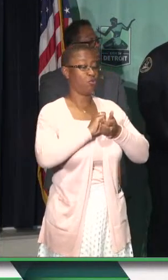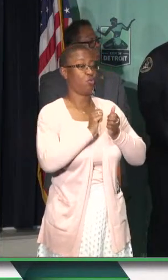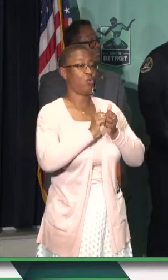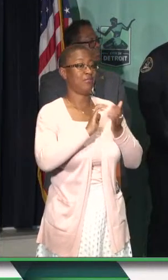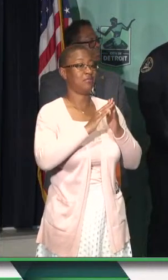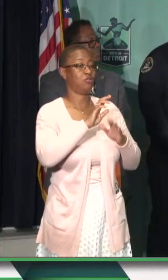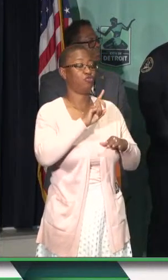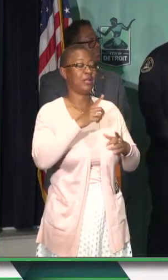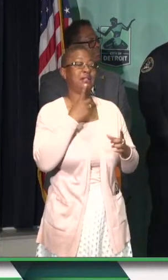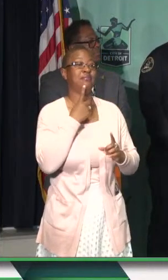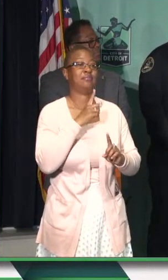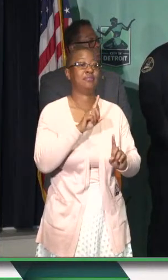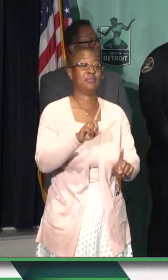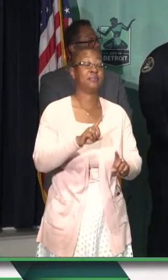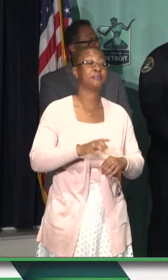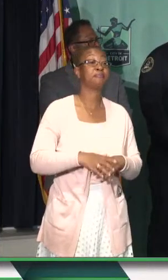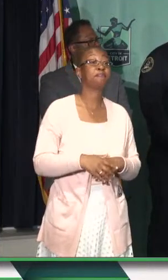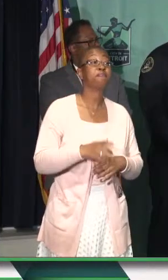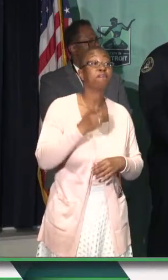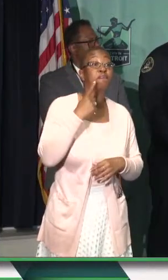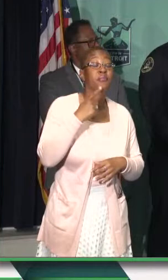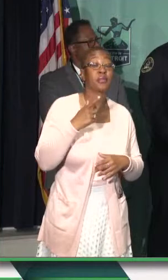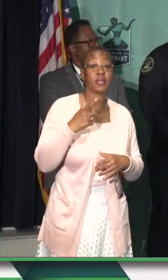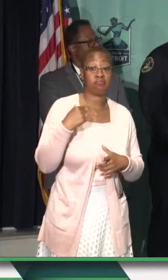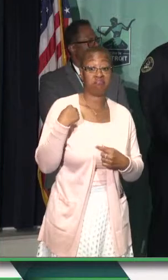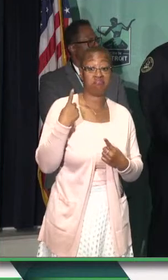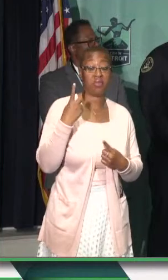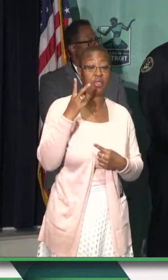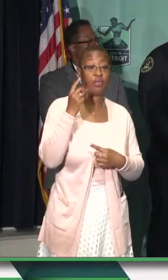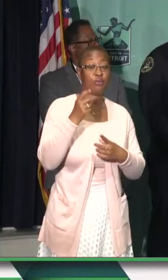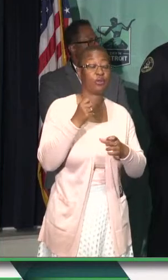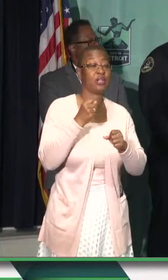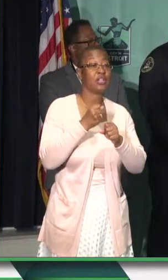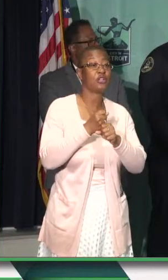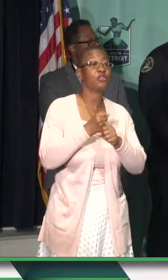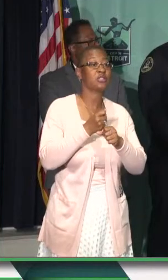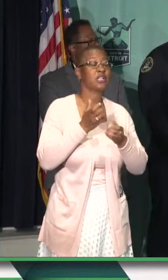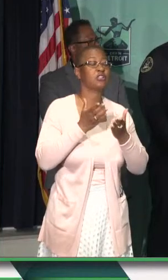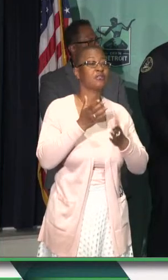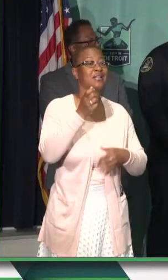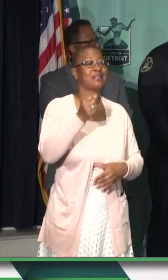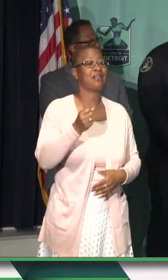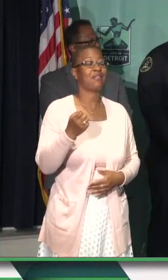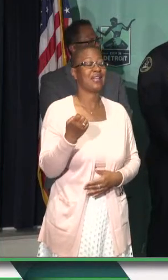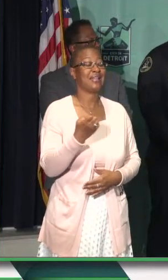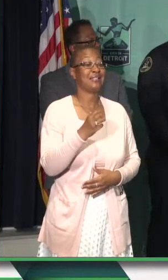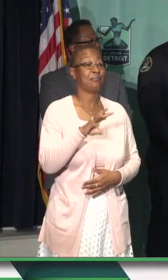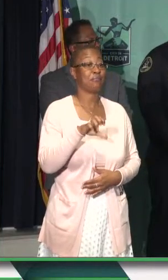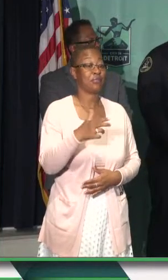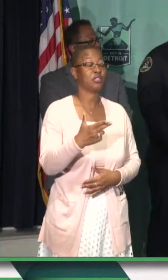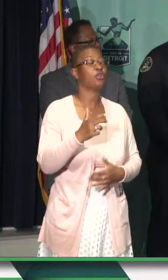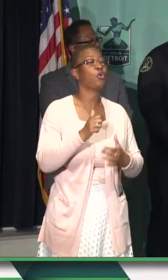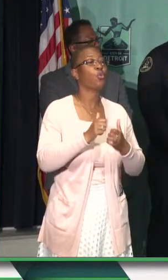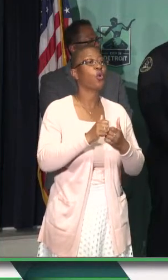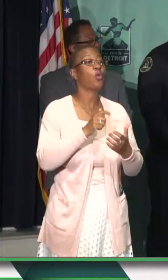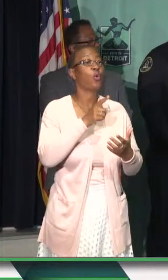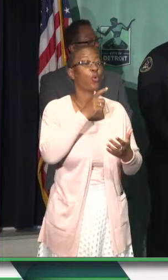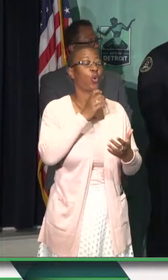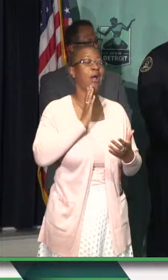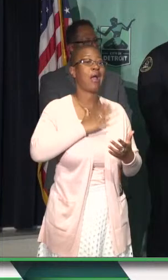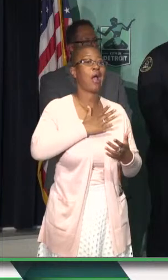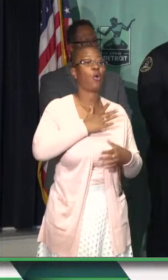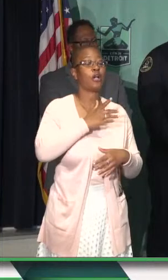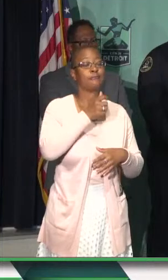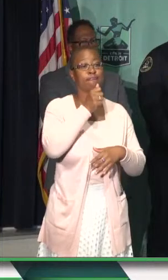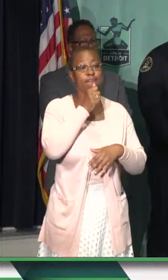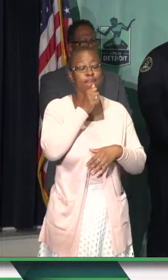success. After 30 years of serving Southeast Michigan with our anonymous